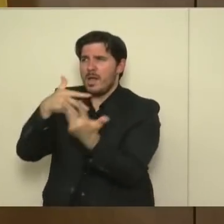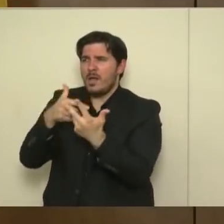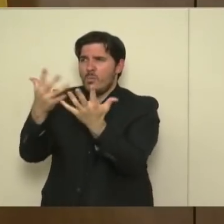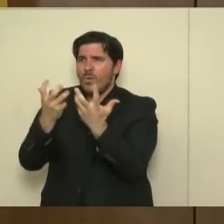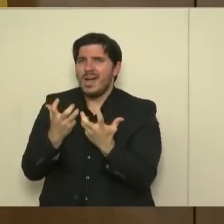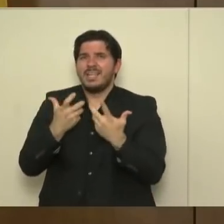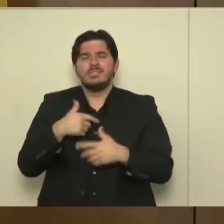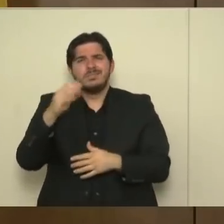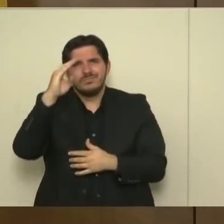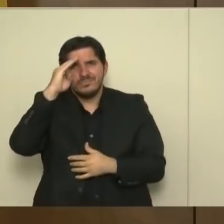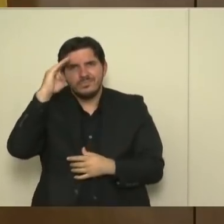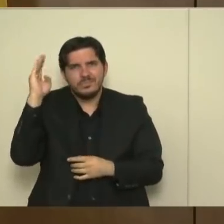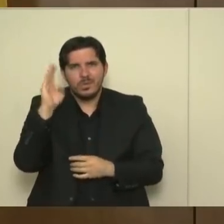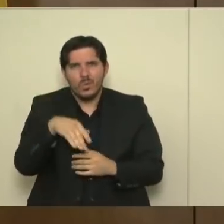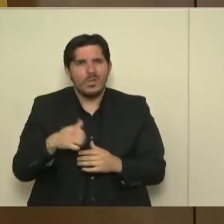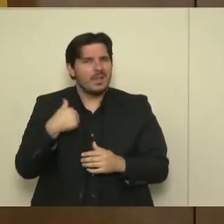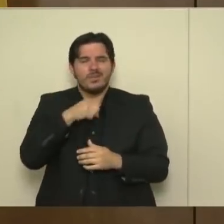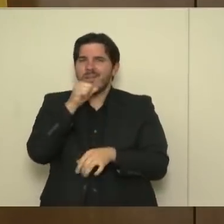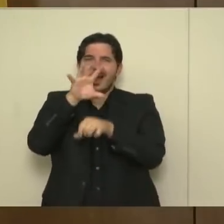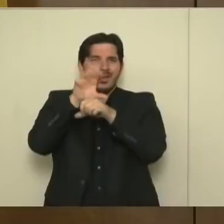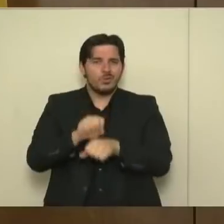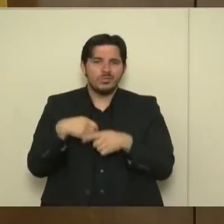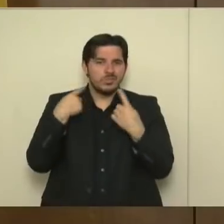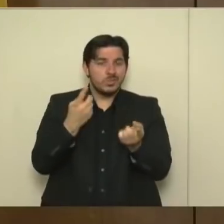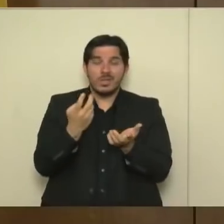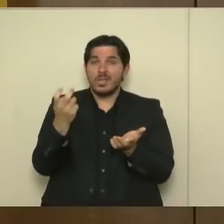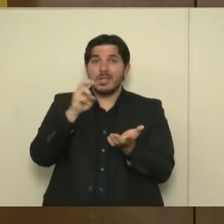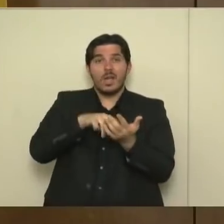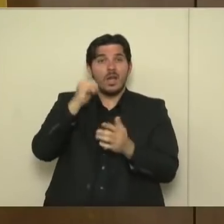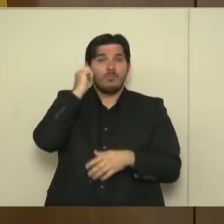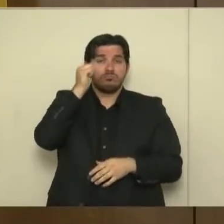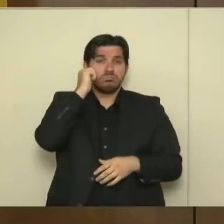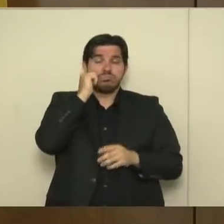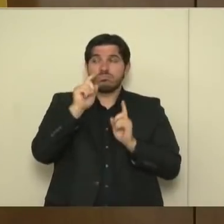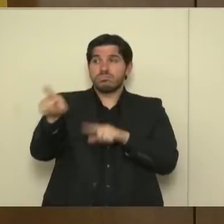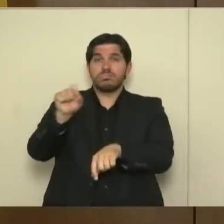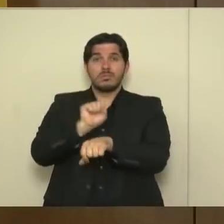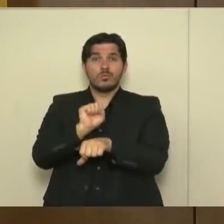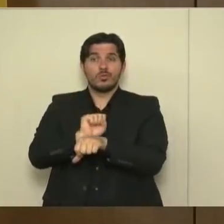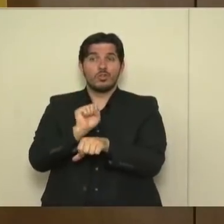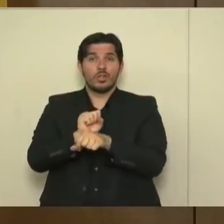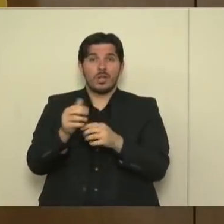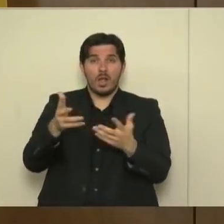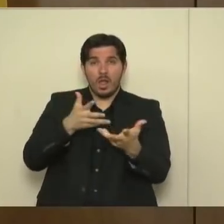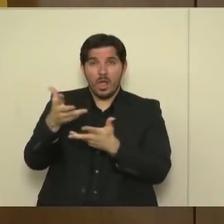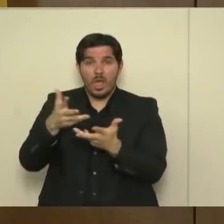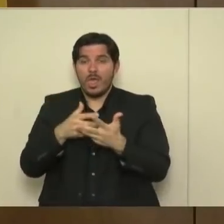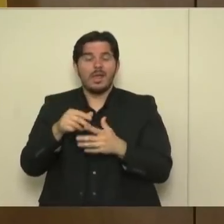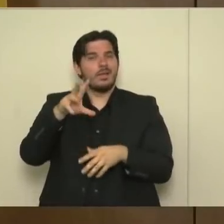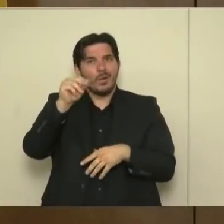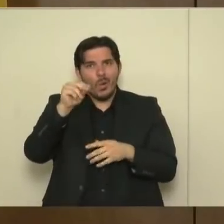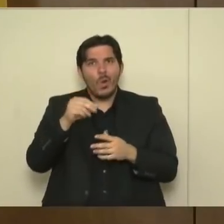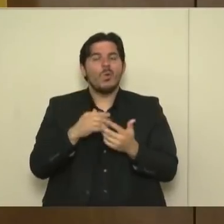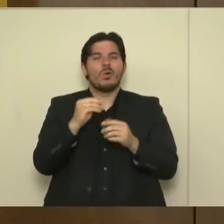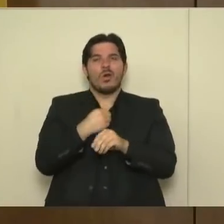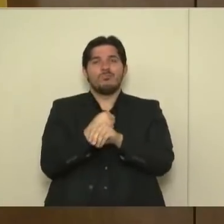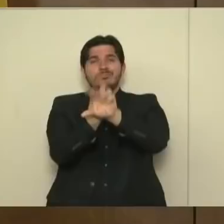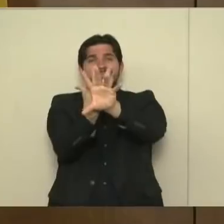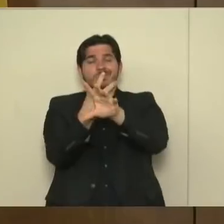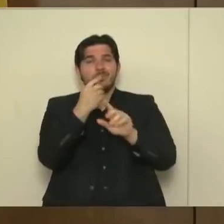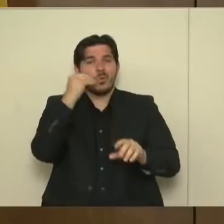us were used to, right? Getting up and going to work every day, as an example. Instead, we're all telecommuting from